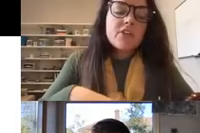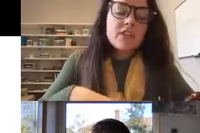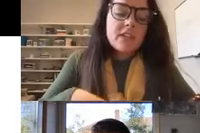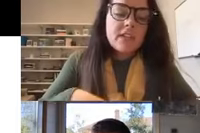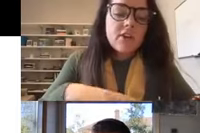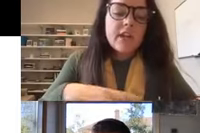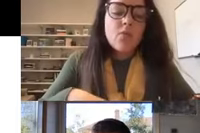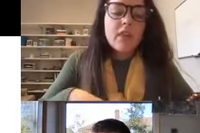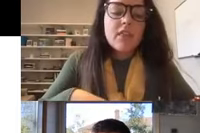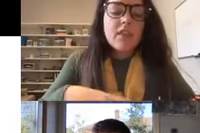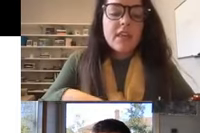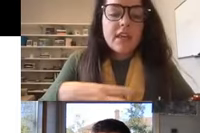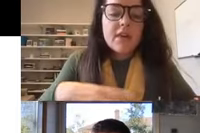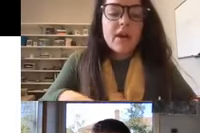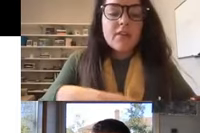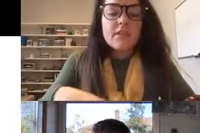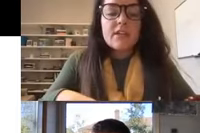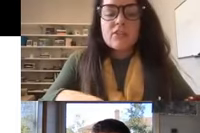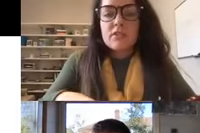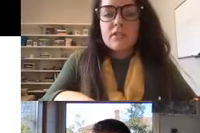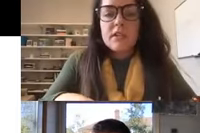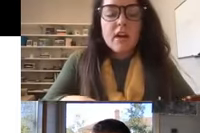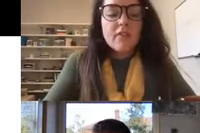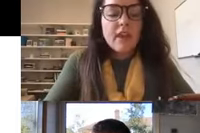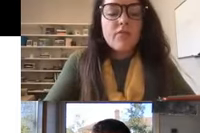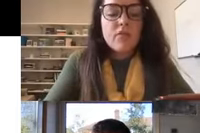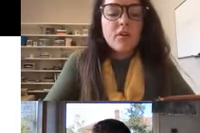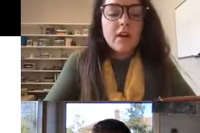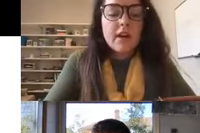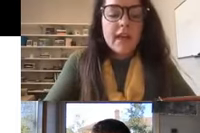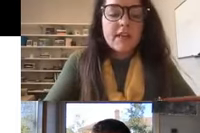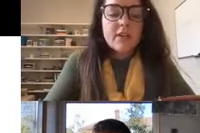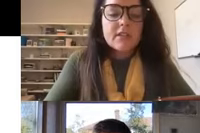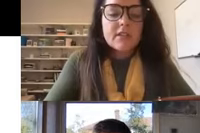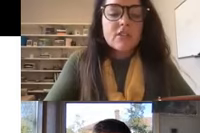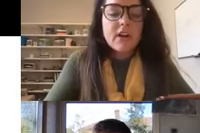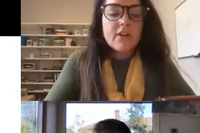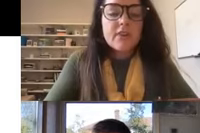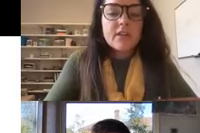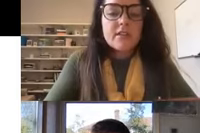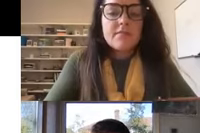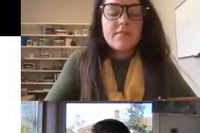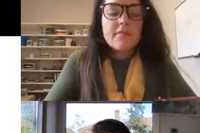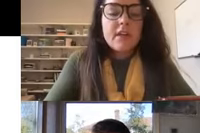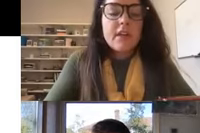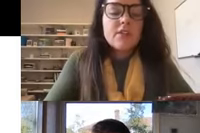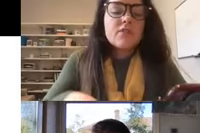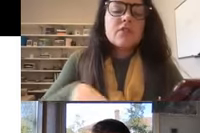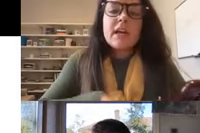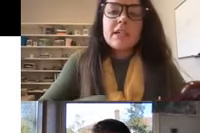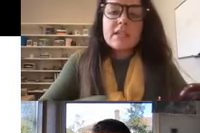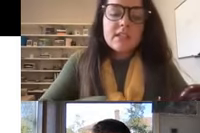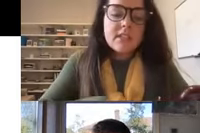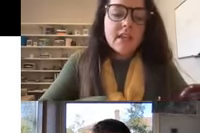we're interested in learning with and thinking about the potentials of and for anti-racist geographies.